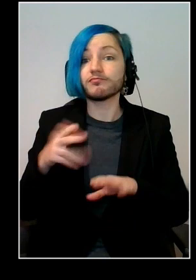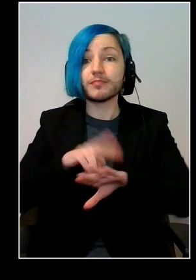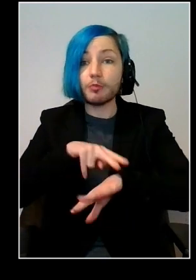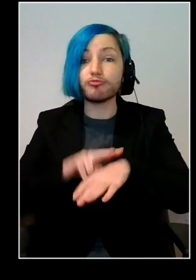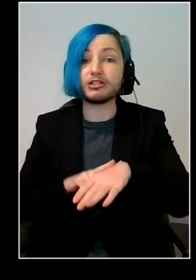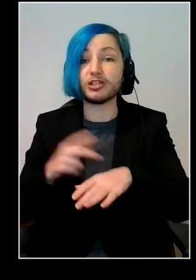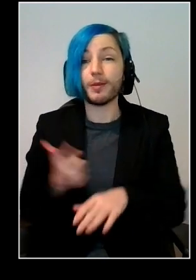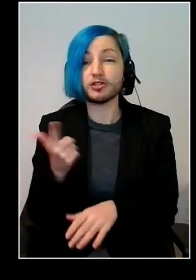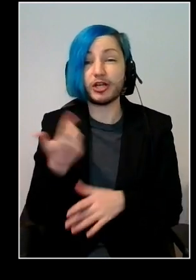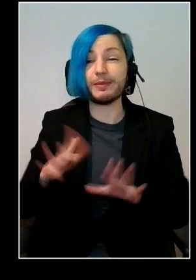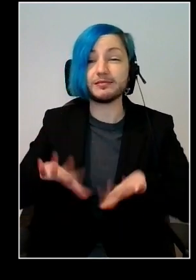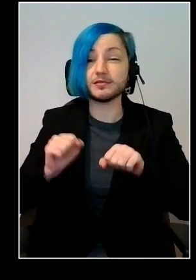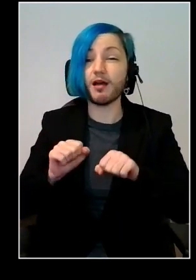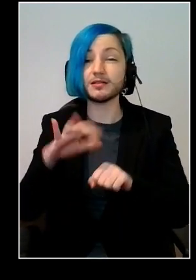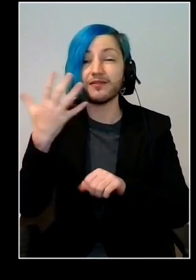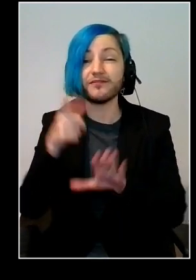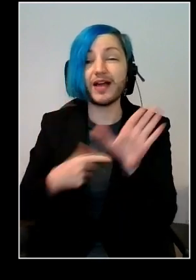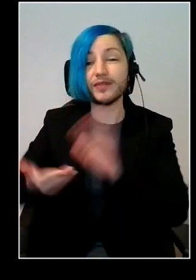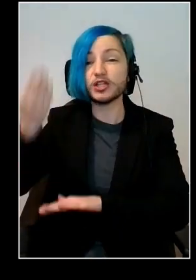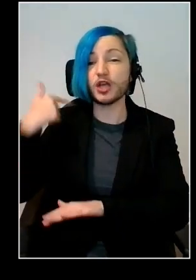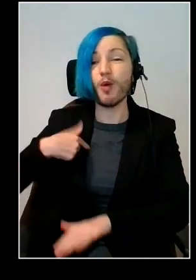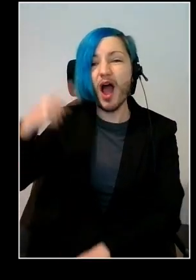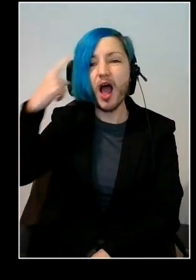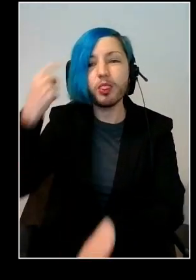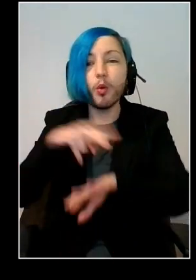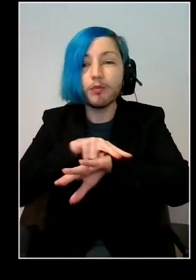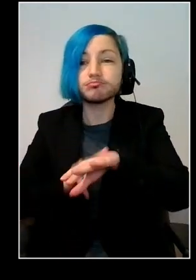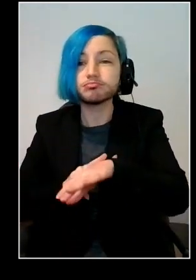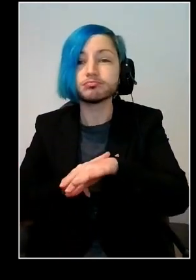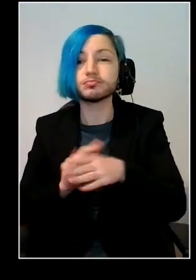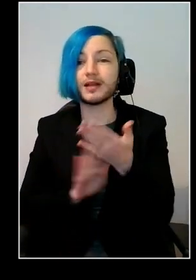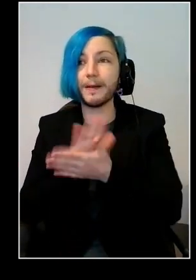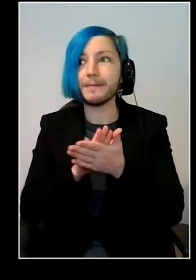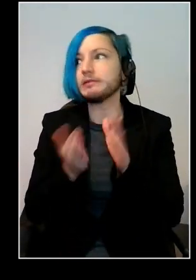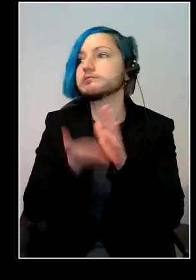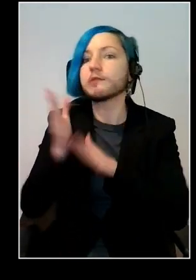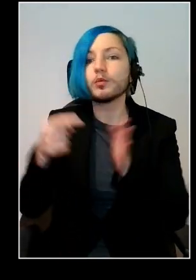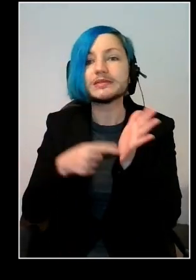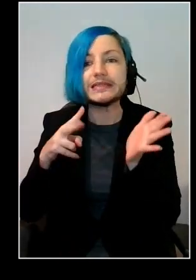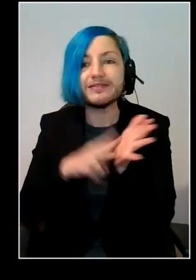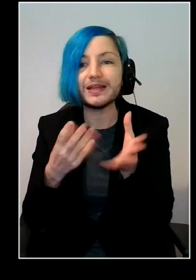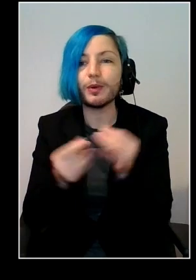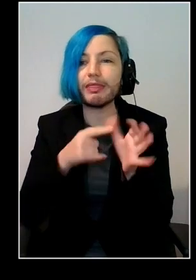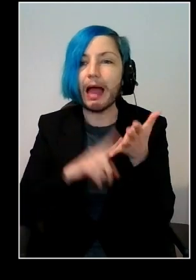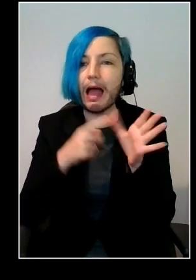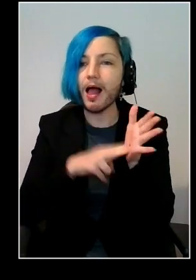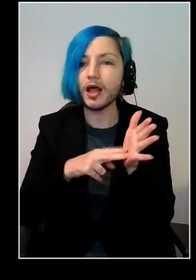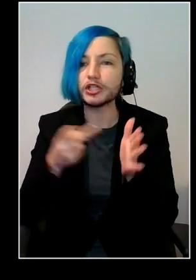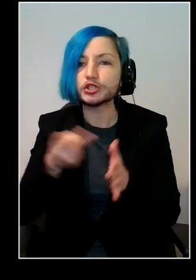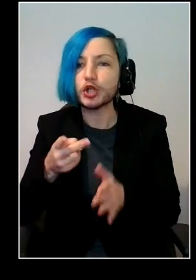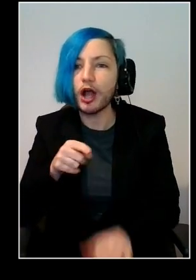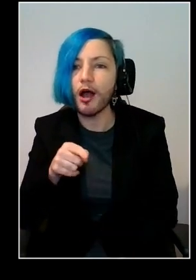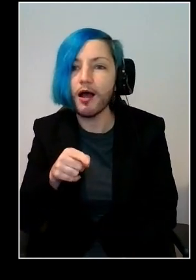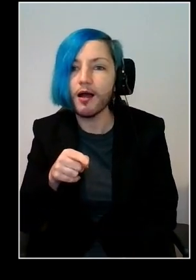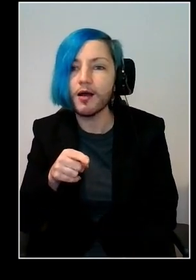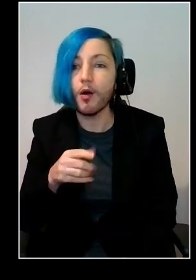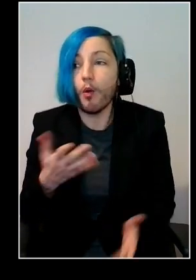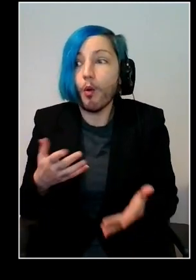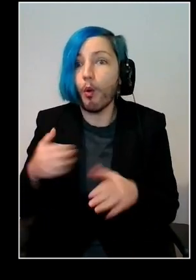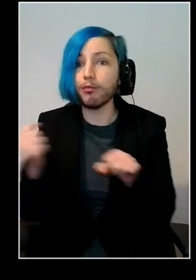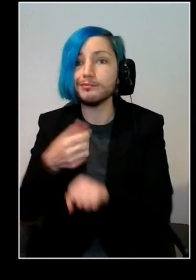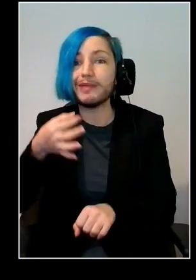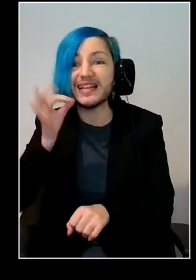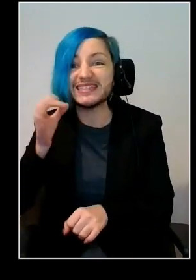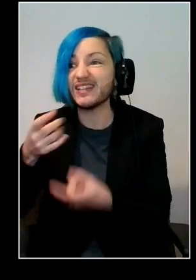ago when I thought being an apprentice meant facing Alan Sugar on the telly or being asked to put 2 sugars in a cup of tea for the bosses, and I'm glad I